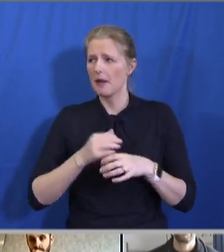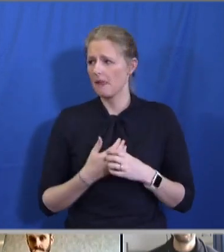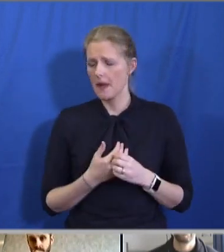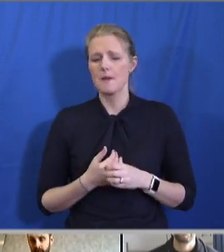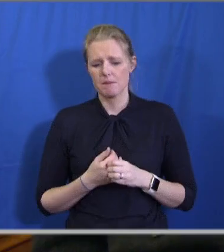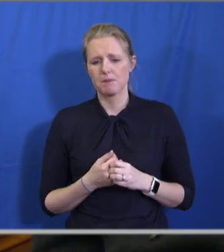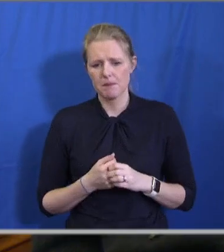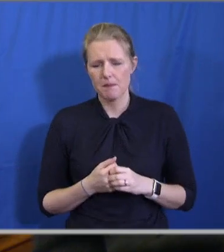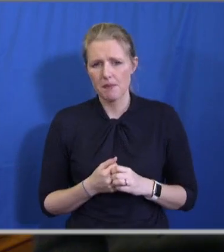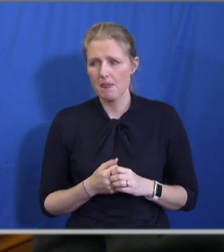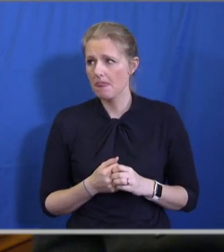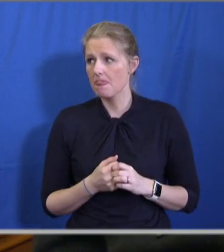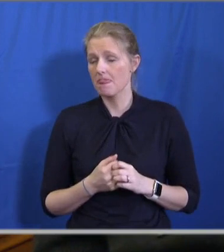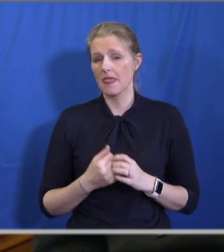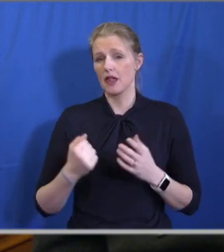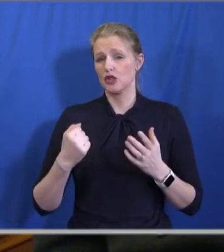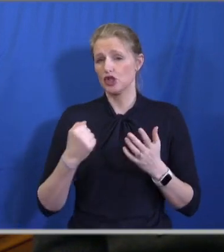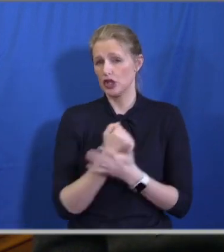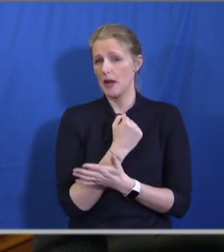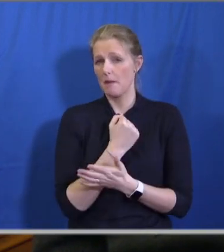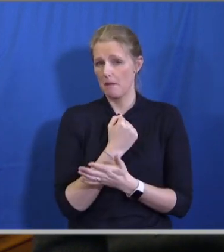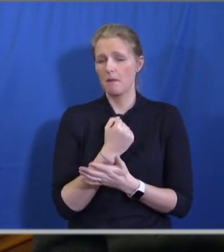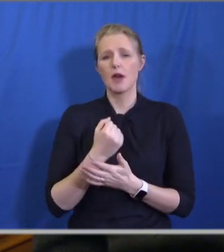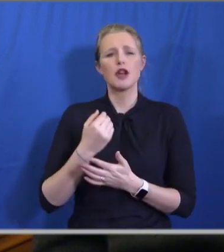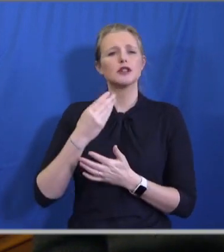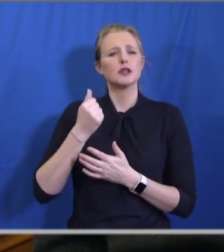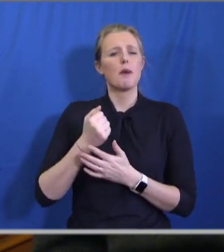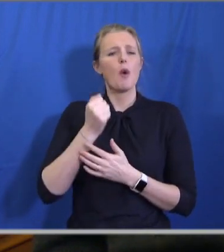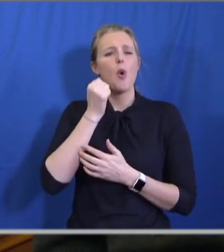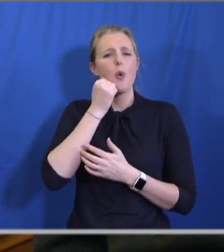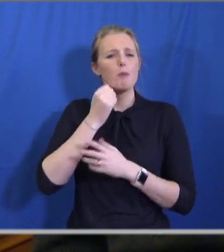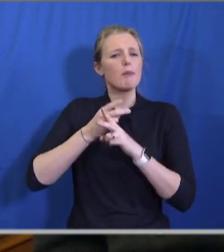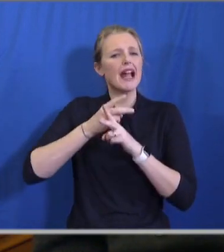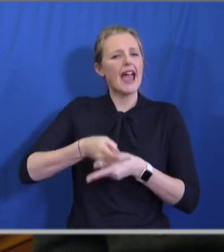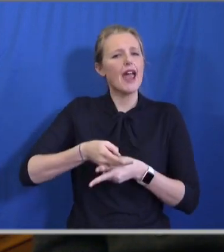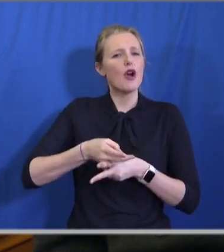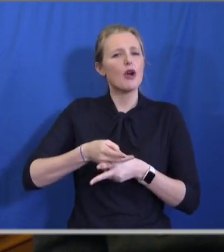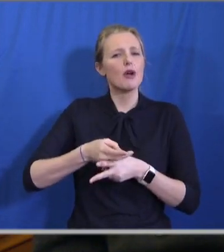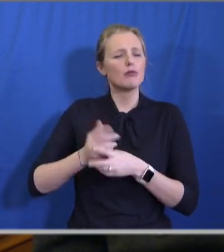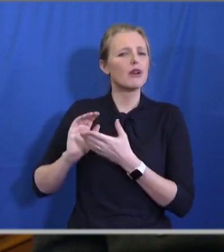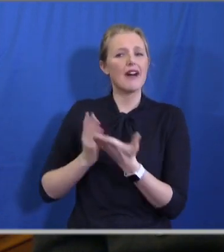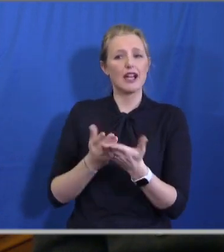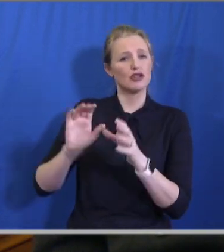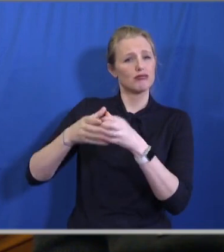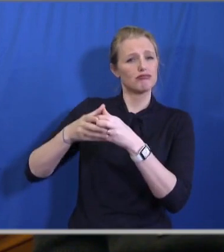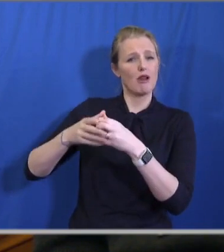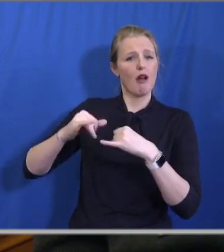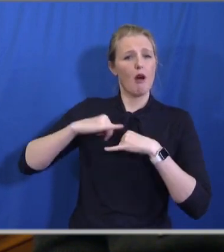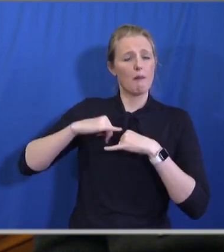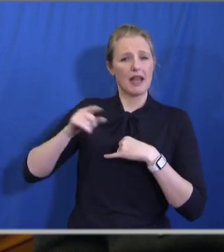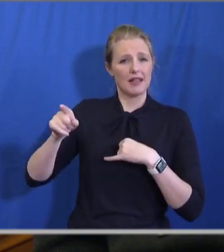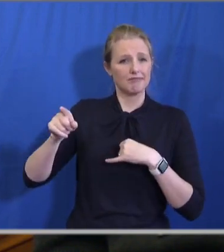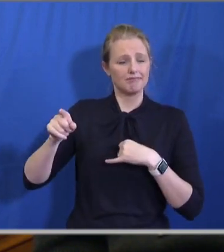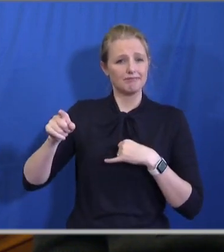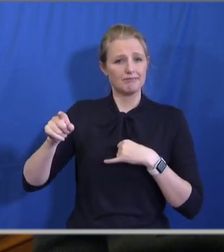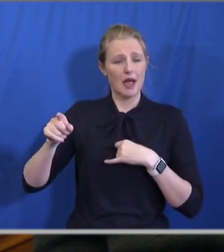work. Sadly, it appears that some domiciliary care providers, private domiciliary care providers, are leaving disabled people that